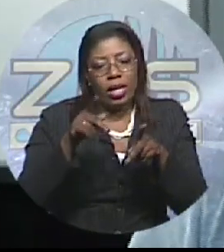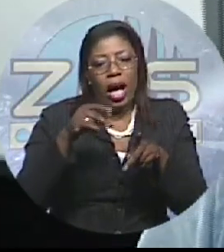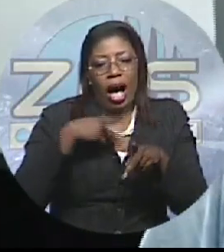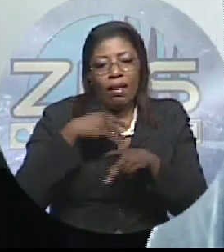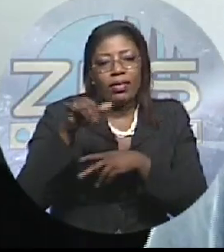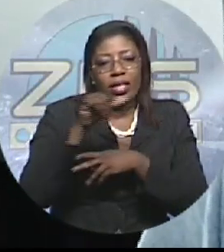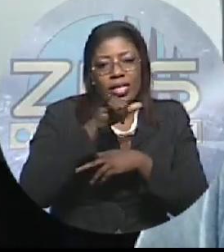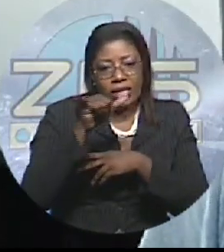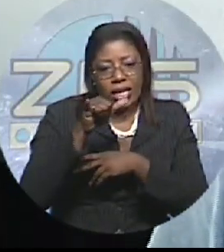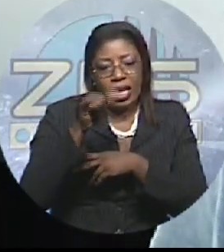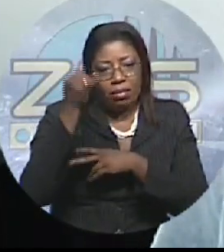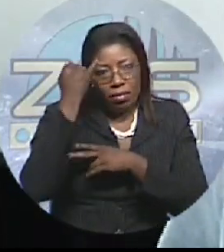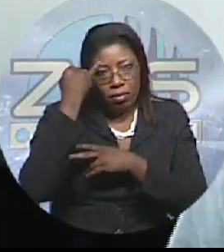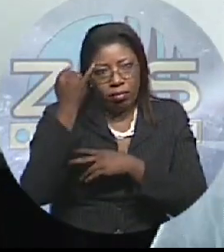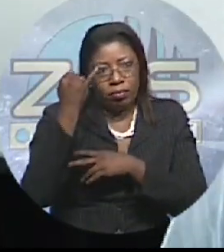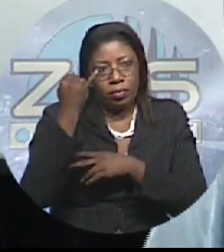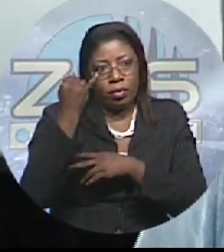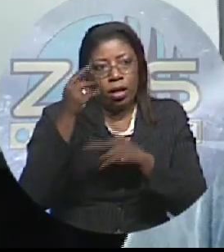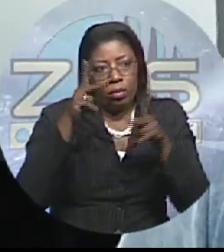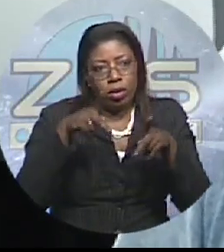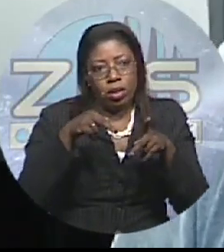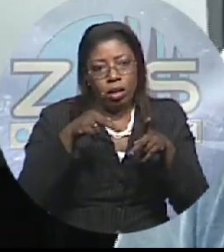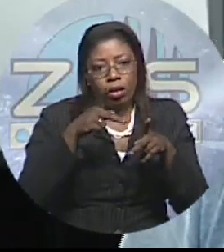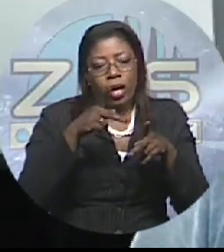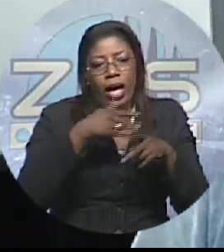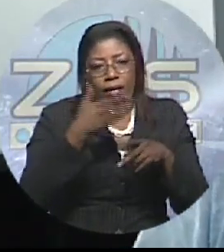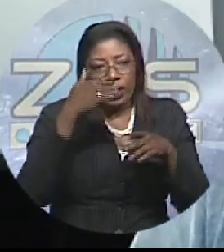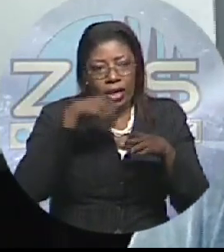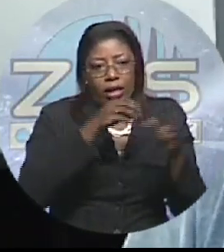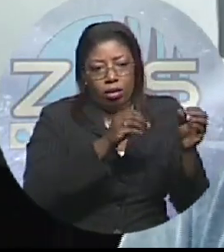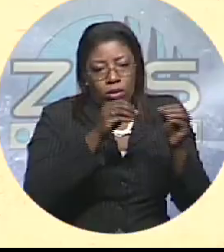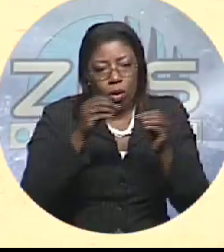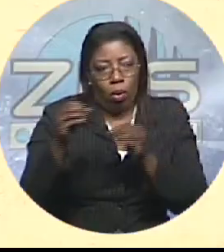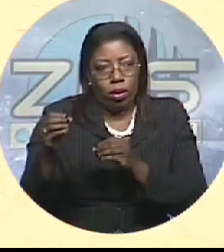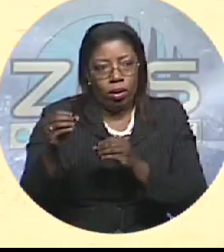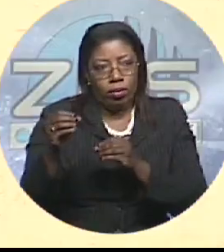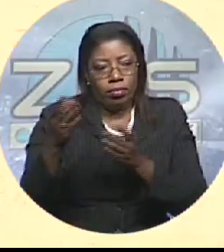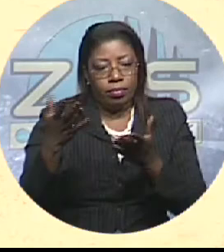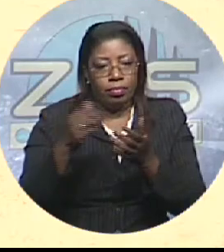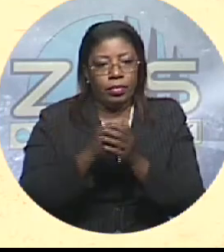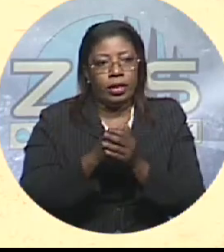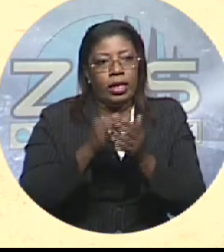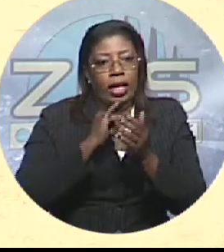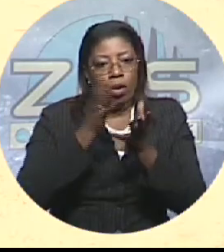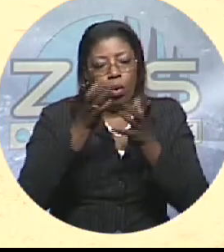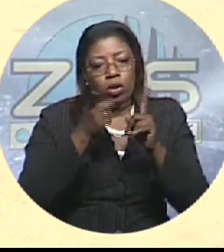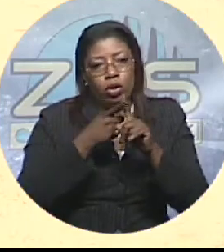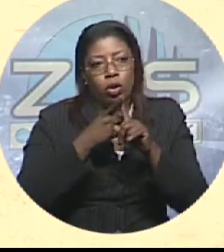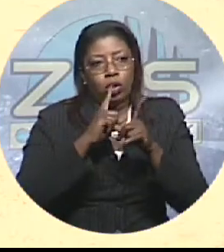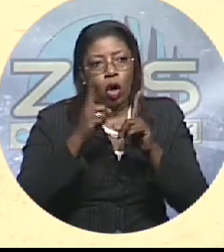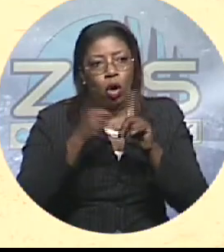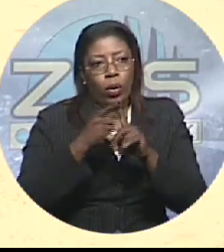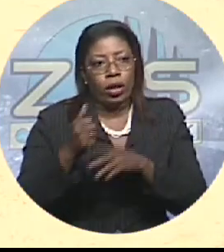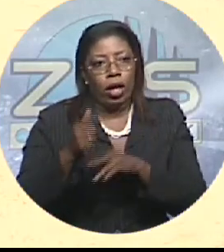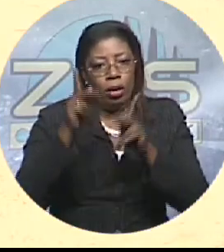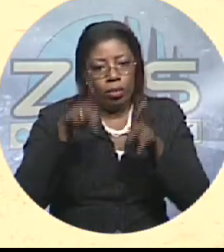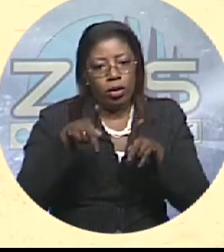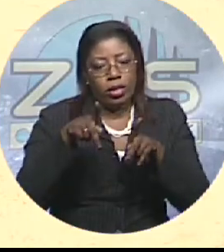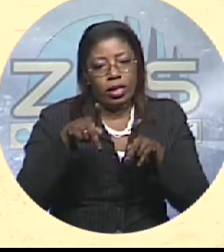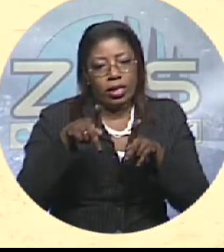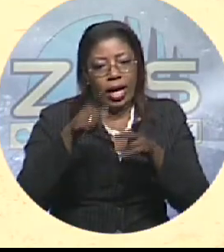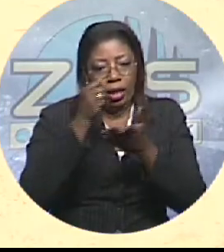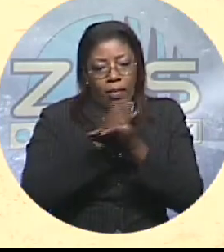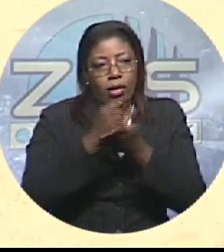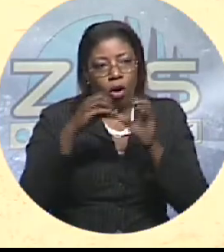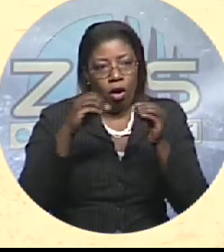found the process quite smooth. I mean, everything's in order. Now, we did attempt to speak with officials here at the passport office,